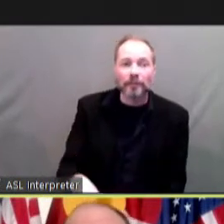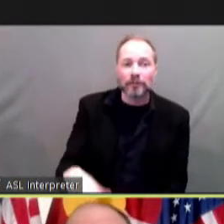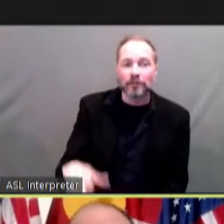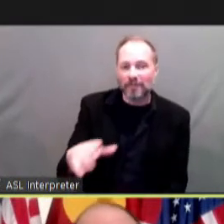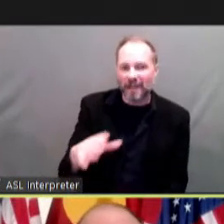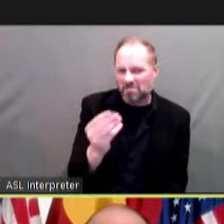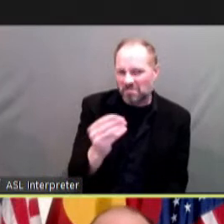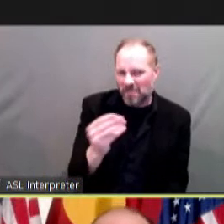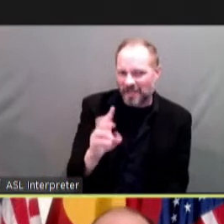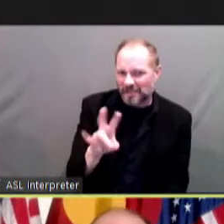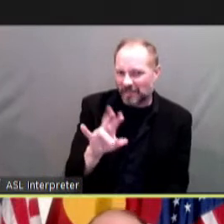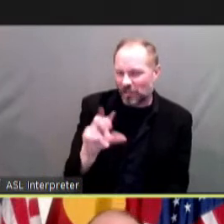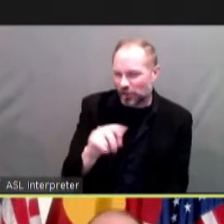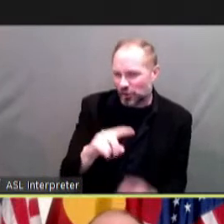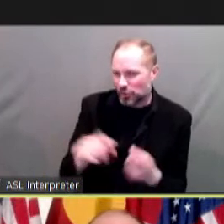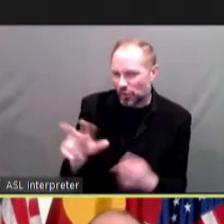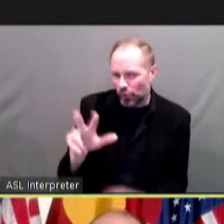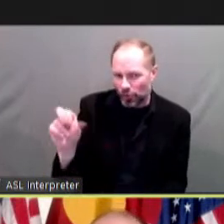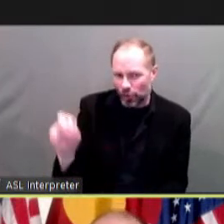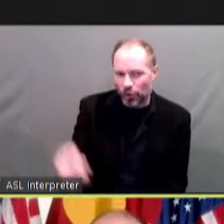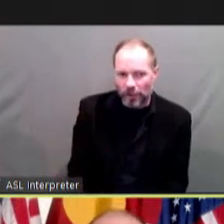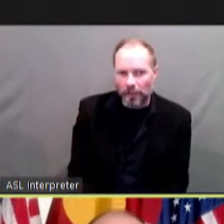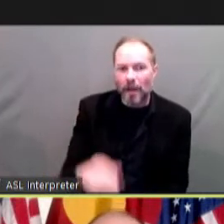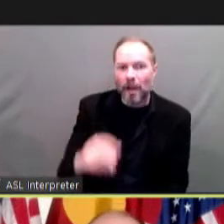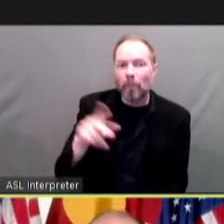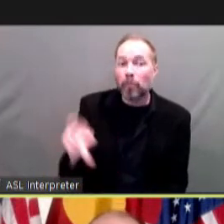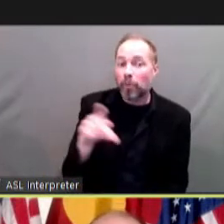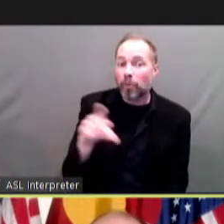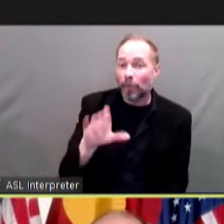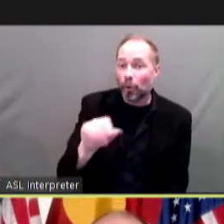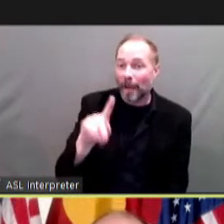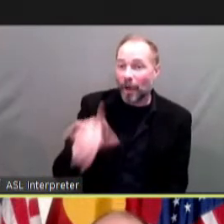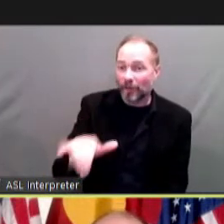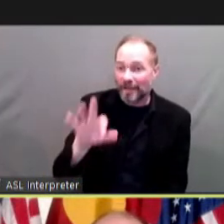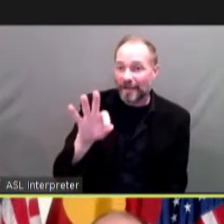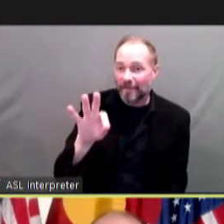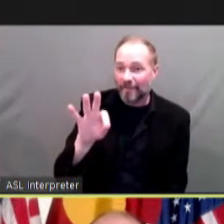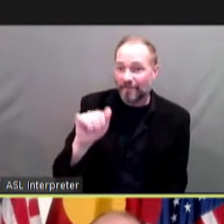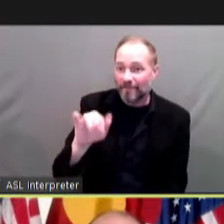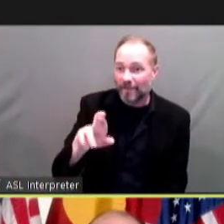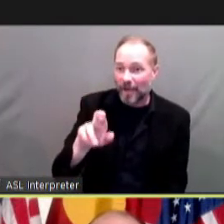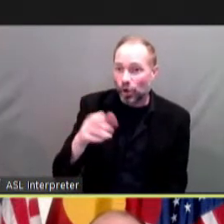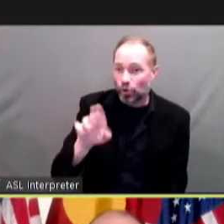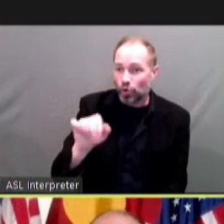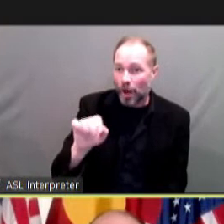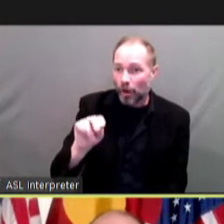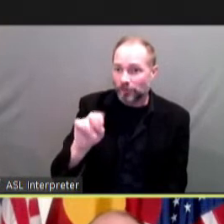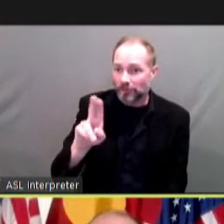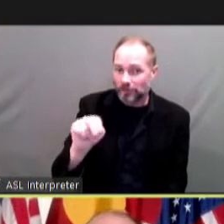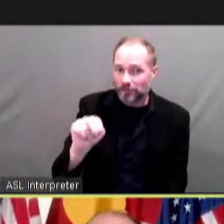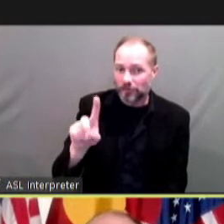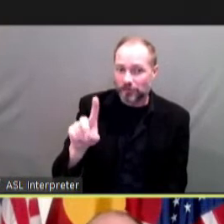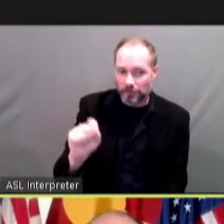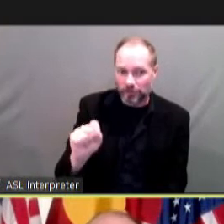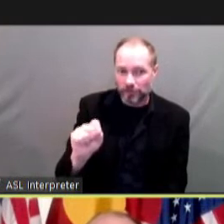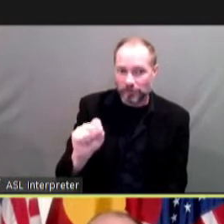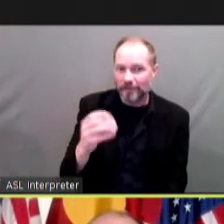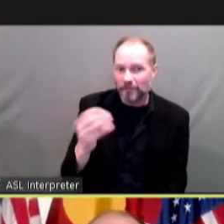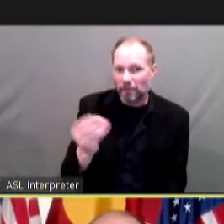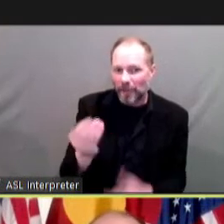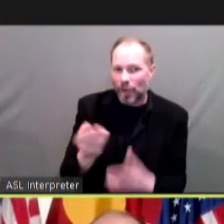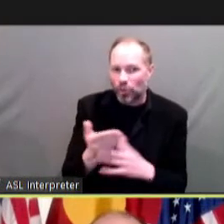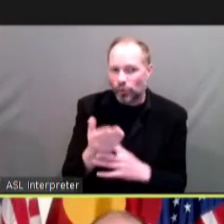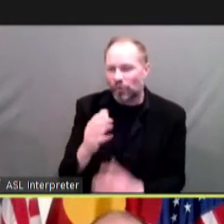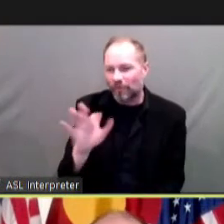Tuesday through Friday, 8 to 4. Pueblo County Fairgrounds, every day, 8 to 5. And then, as I mentioned, these sites here, you can